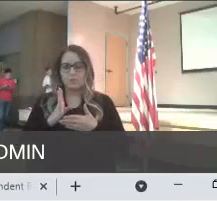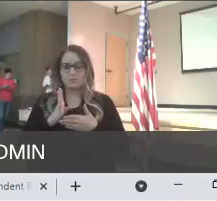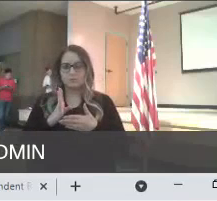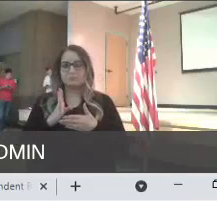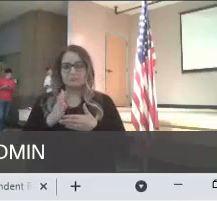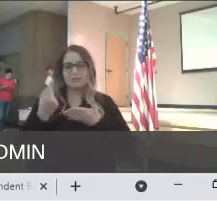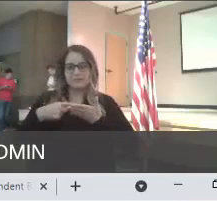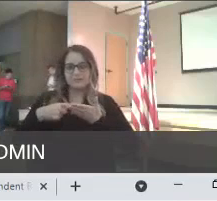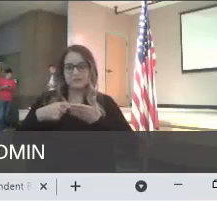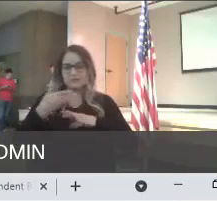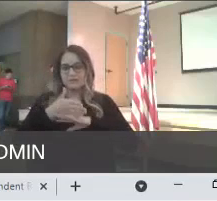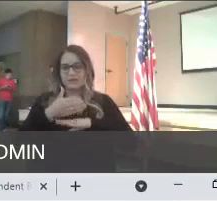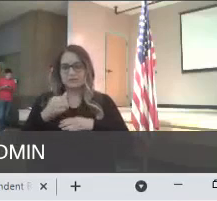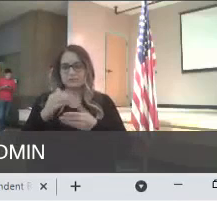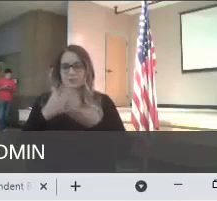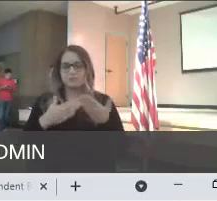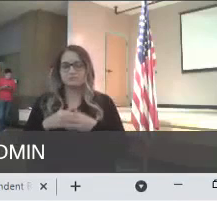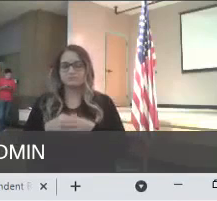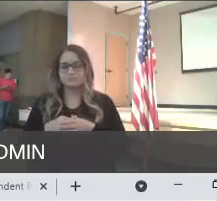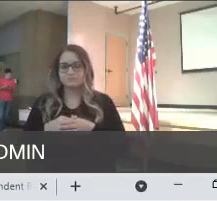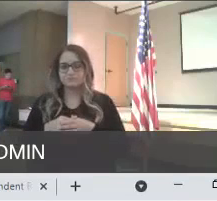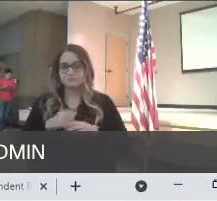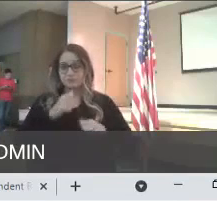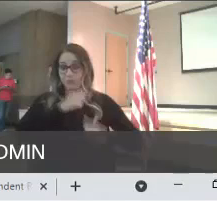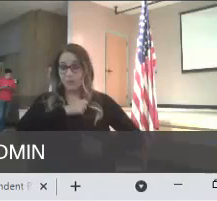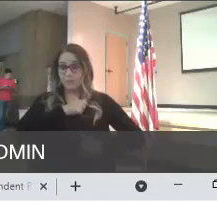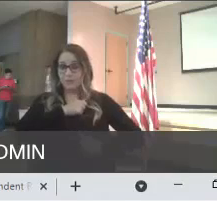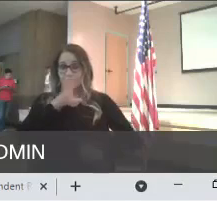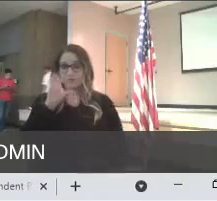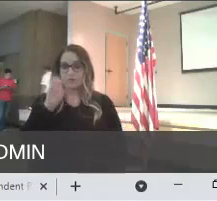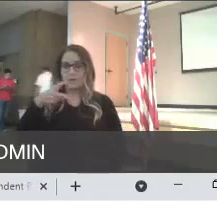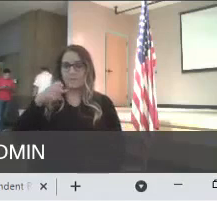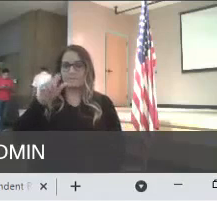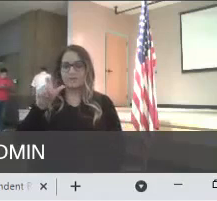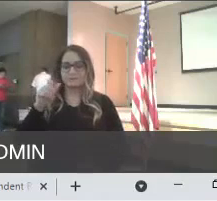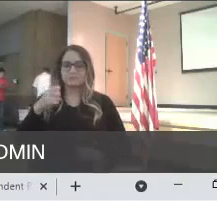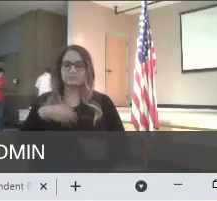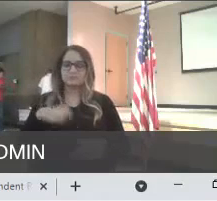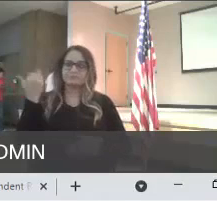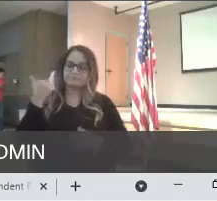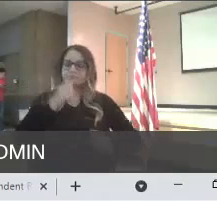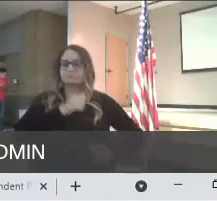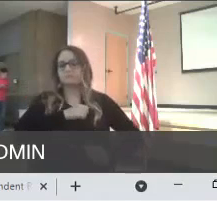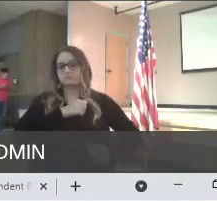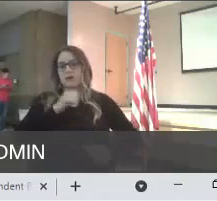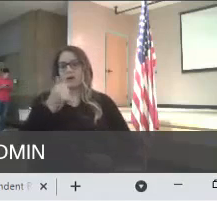step with our military complex, with our veterans, with our ag